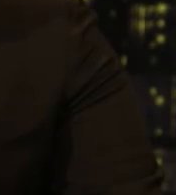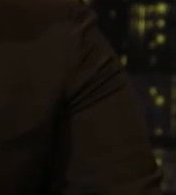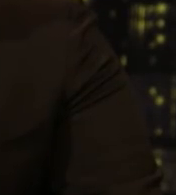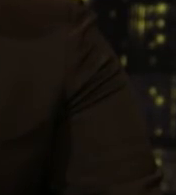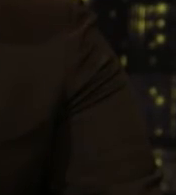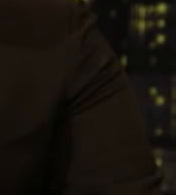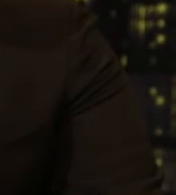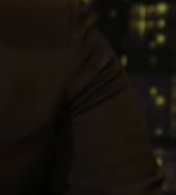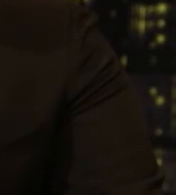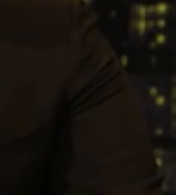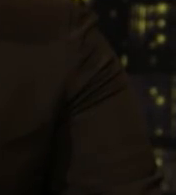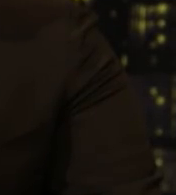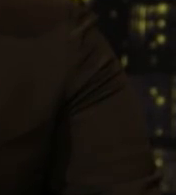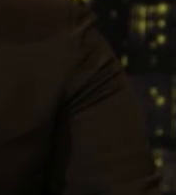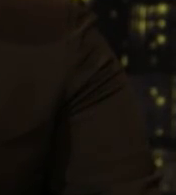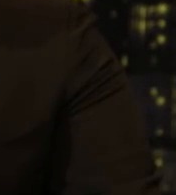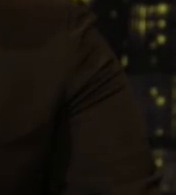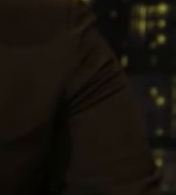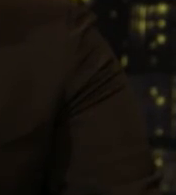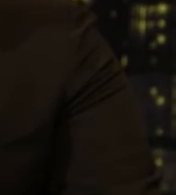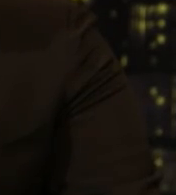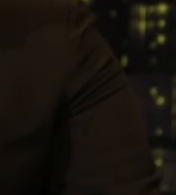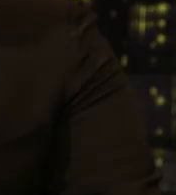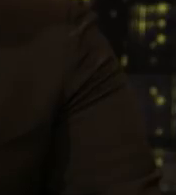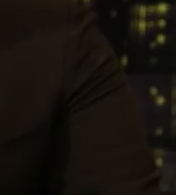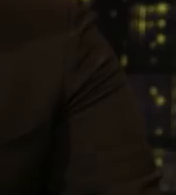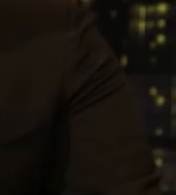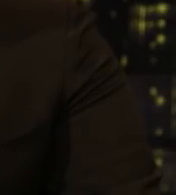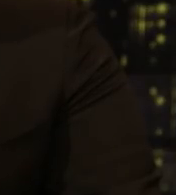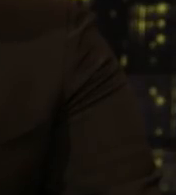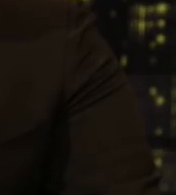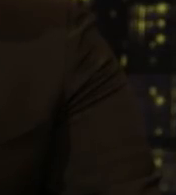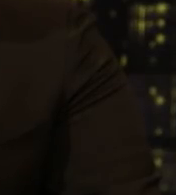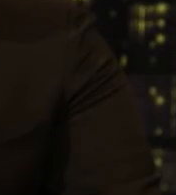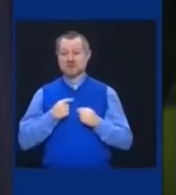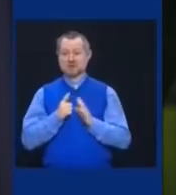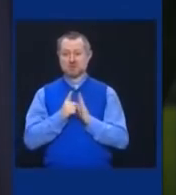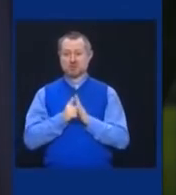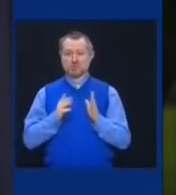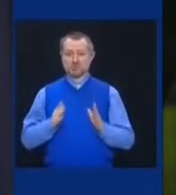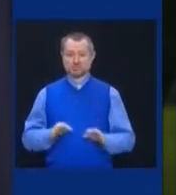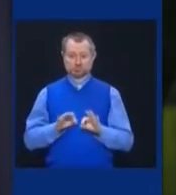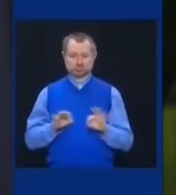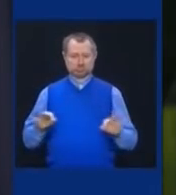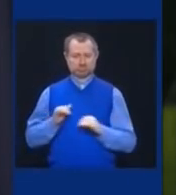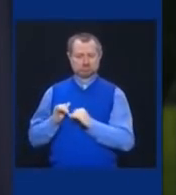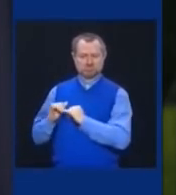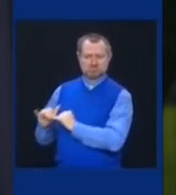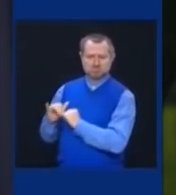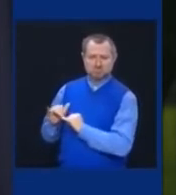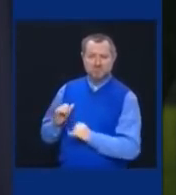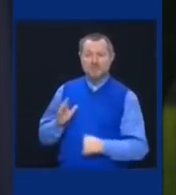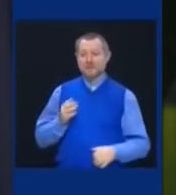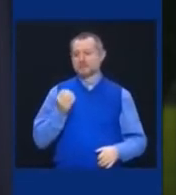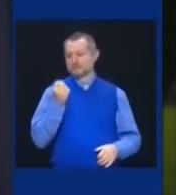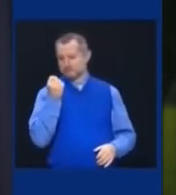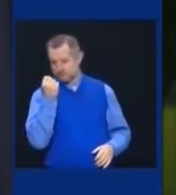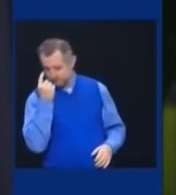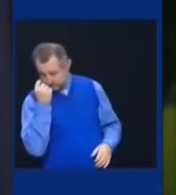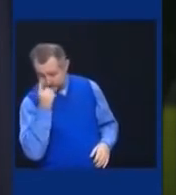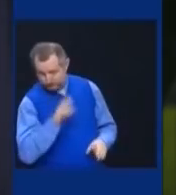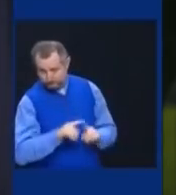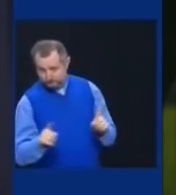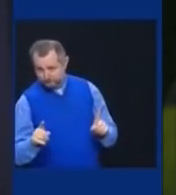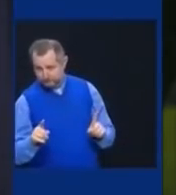talk about the women who did not appreciate his hands and mouth all over them. But I